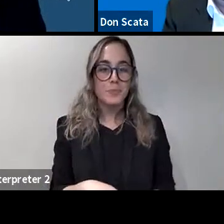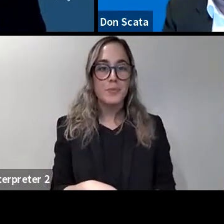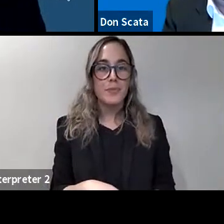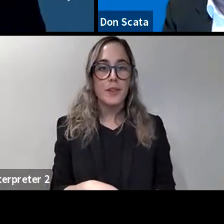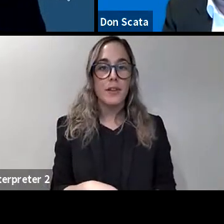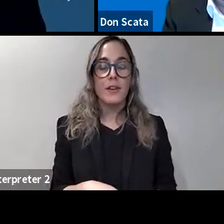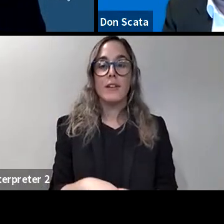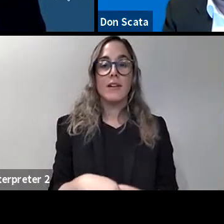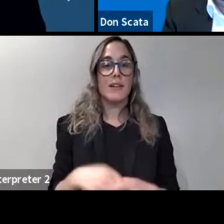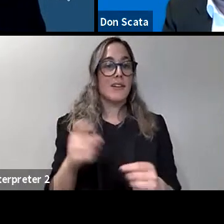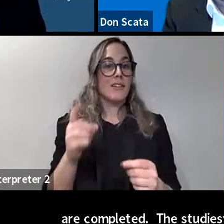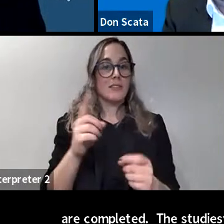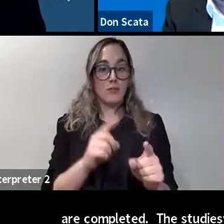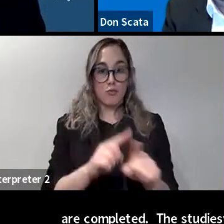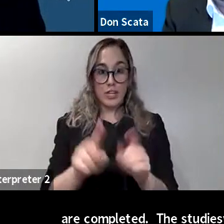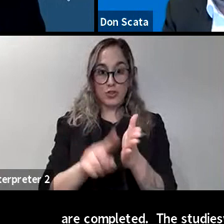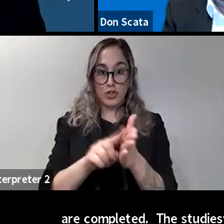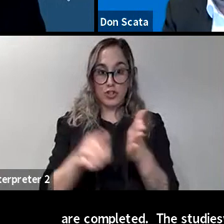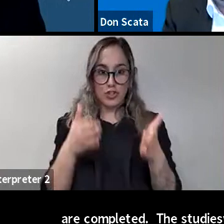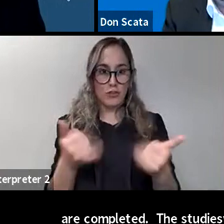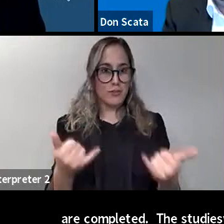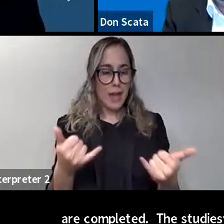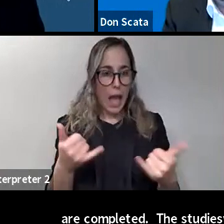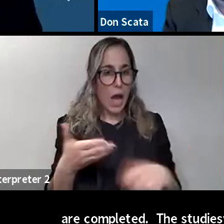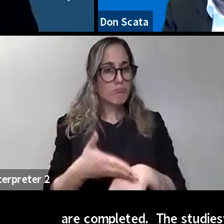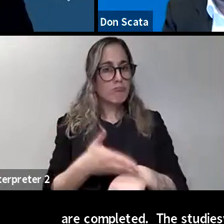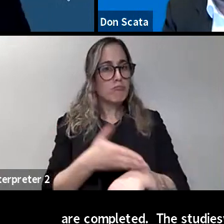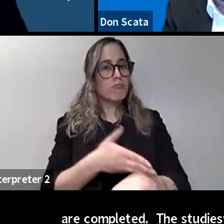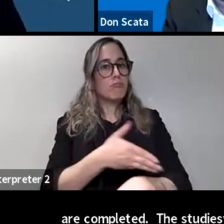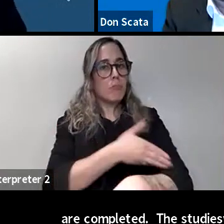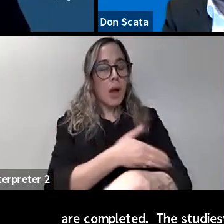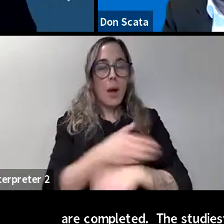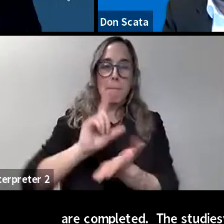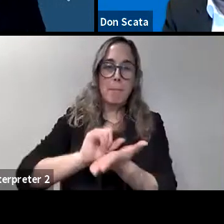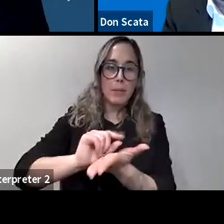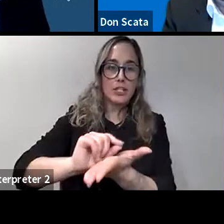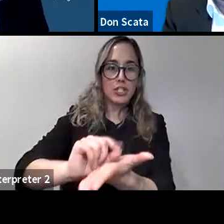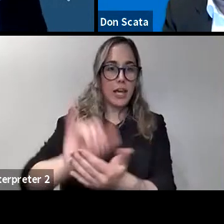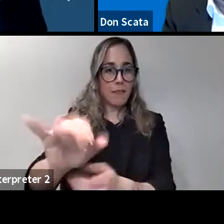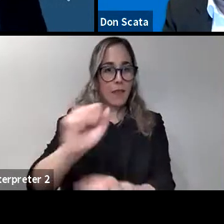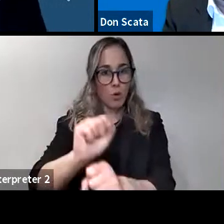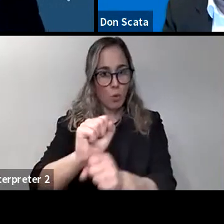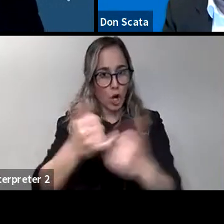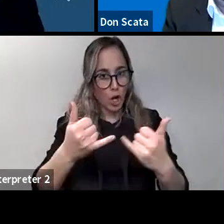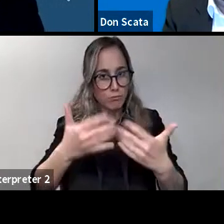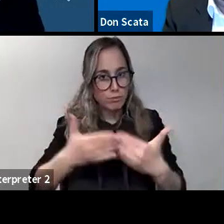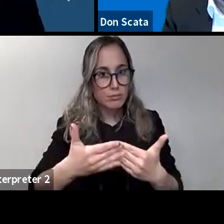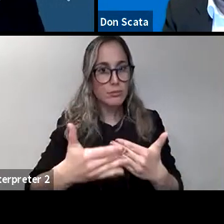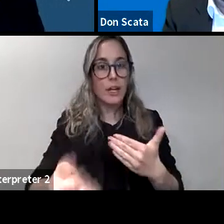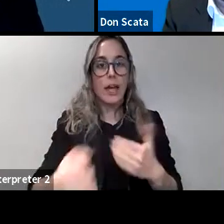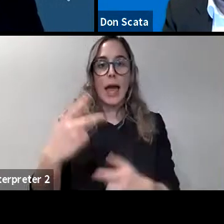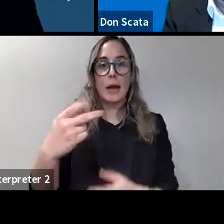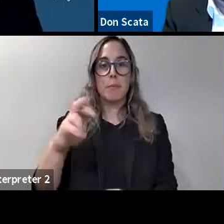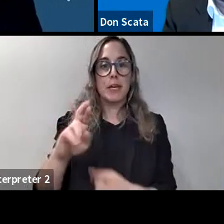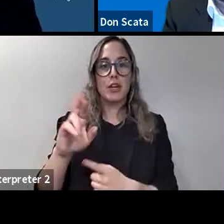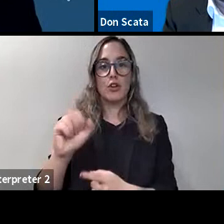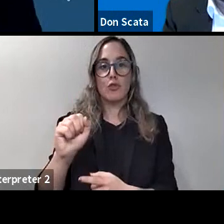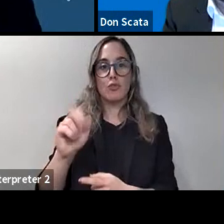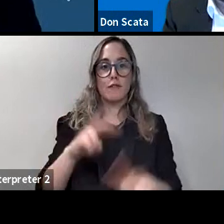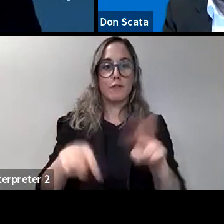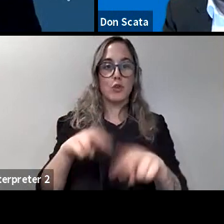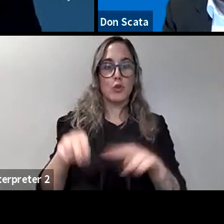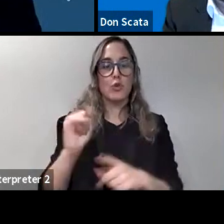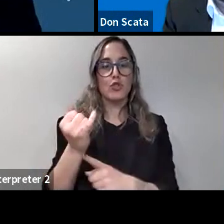But as the researchers are making progress, they're publishing their work in peer-reviewed journals. These are going on